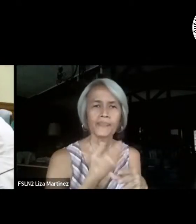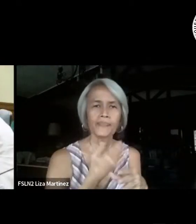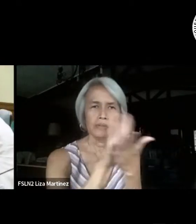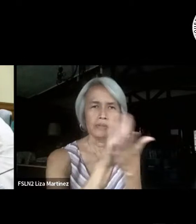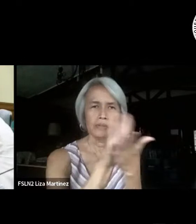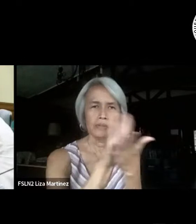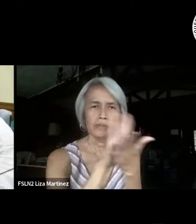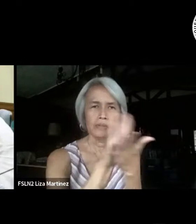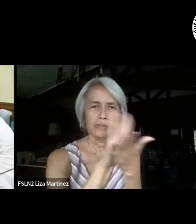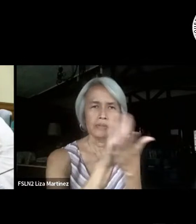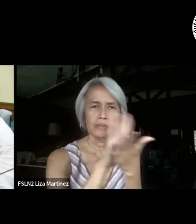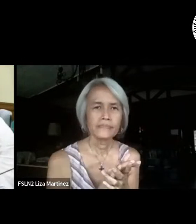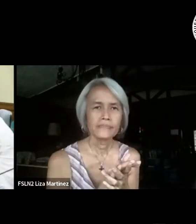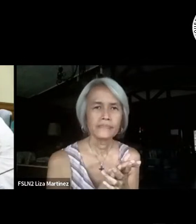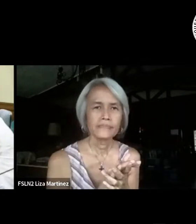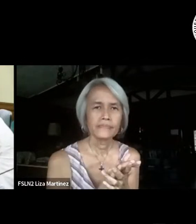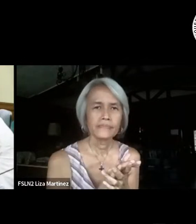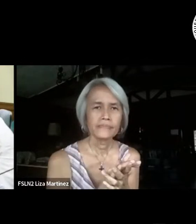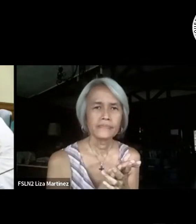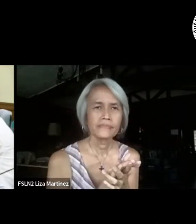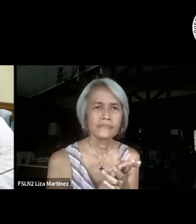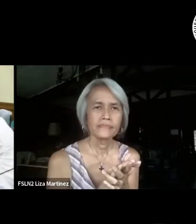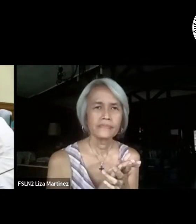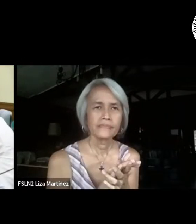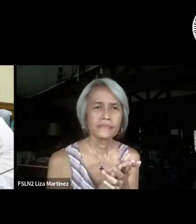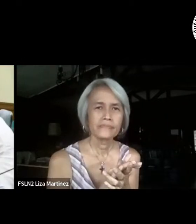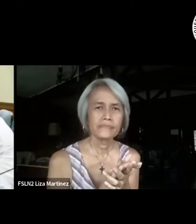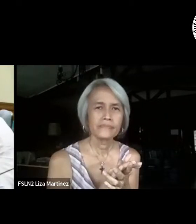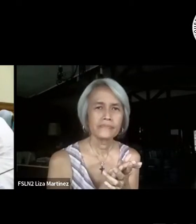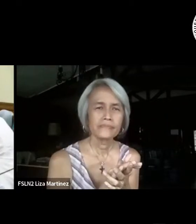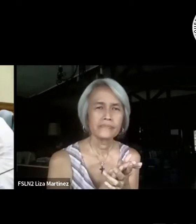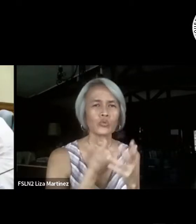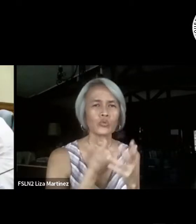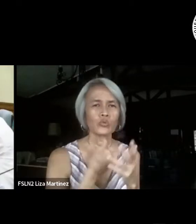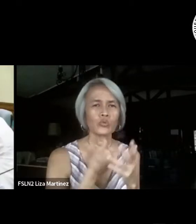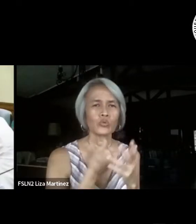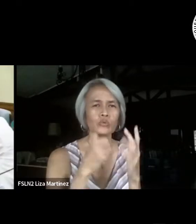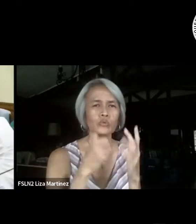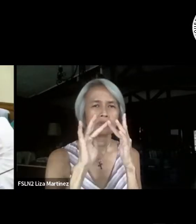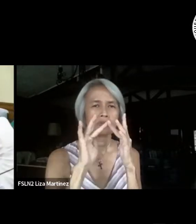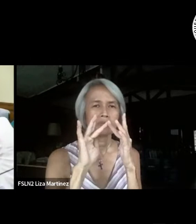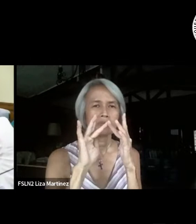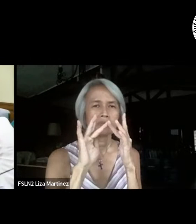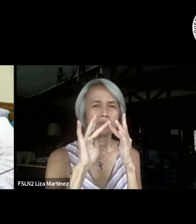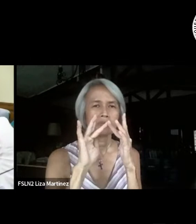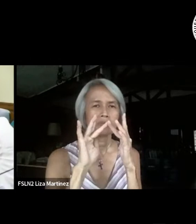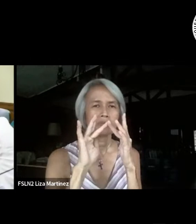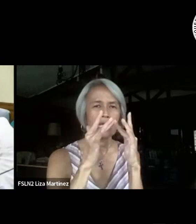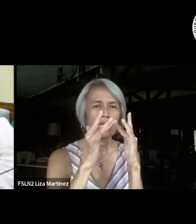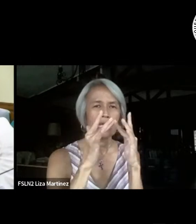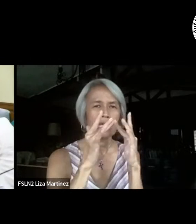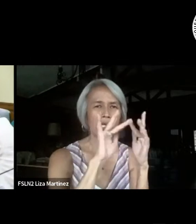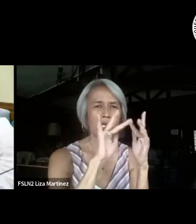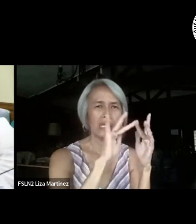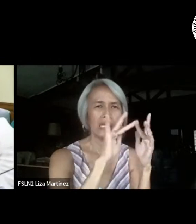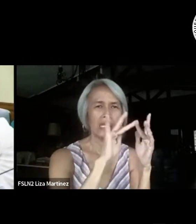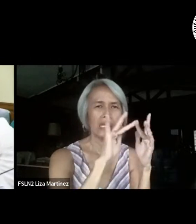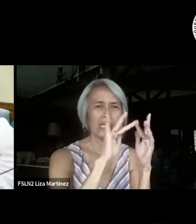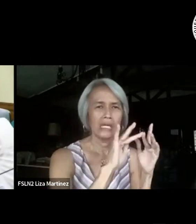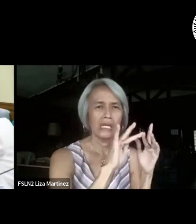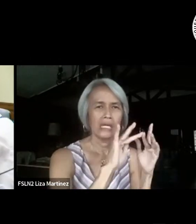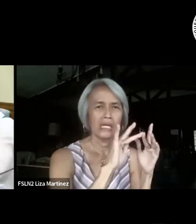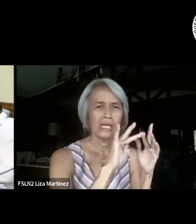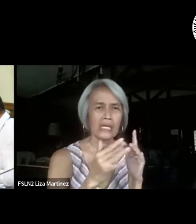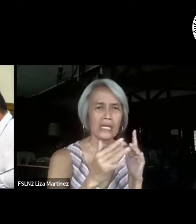Yes, Mr. Chair, we will respectfully submit again whatever data and information that